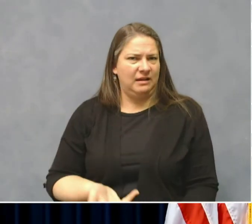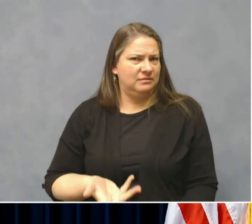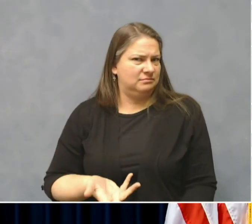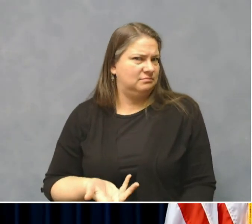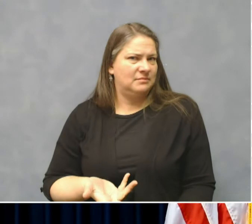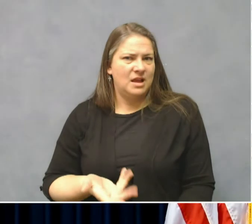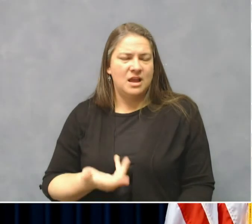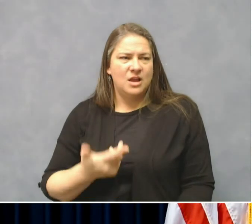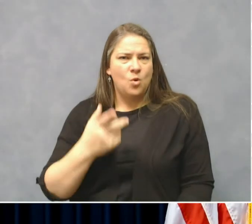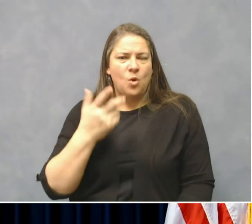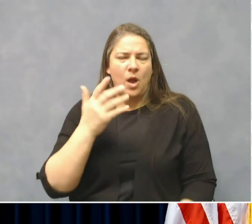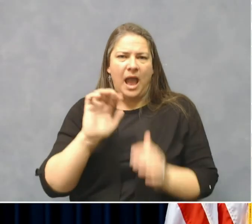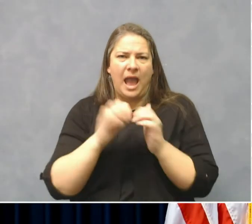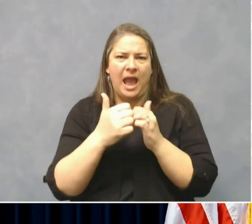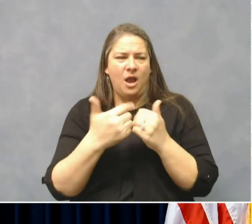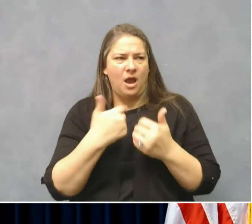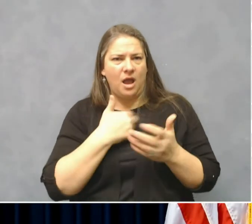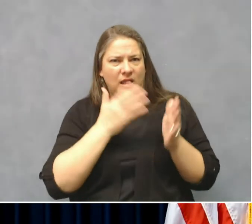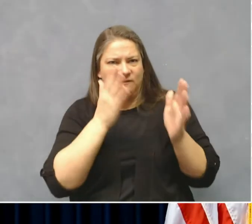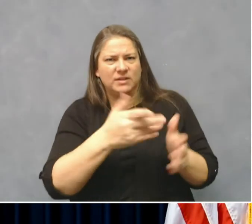the right thing.